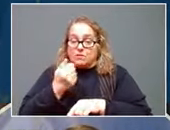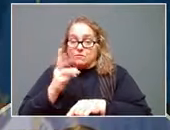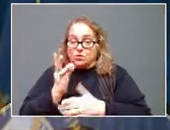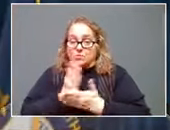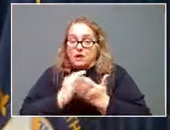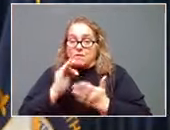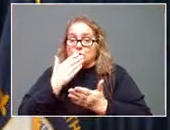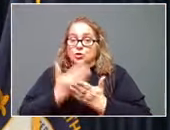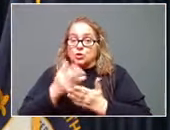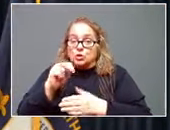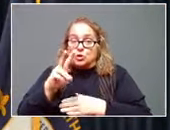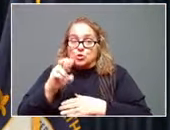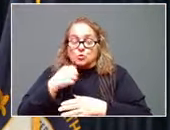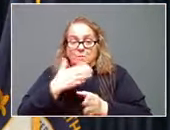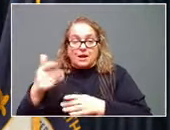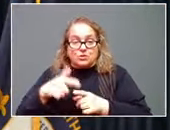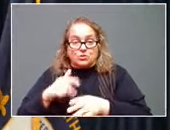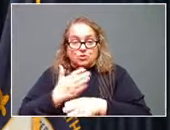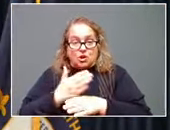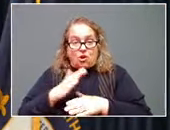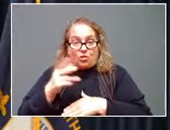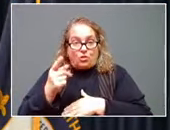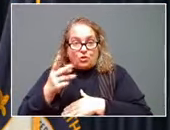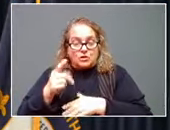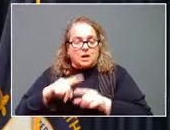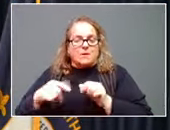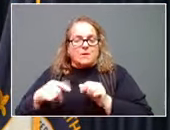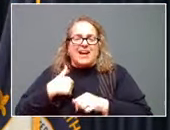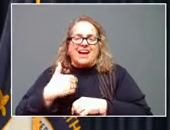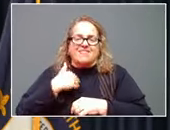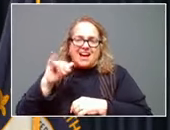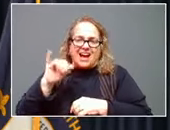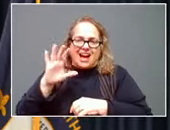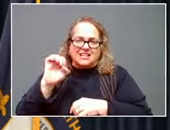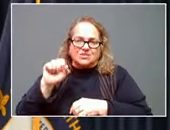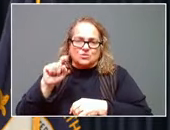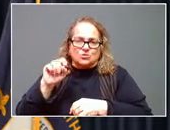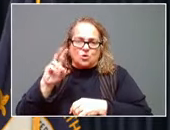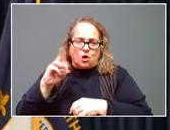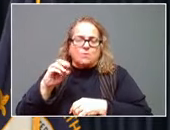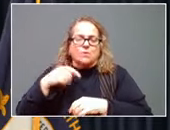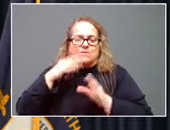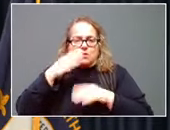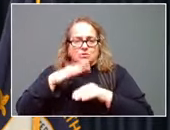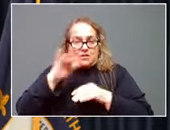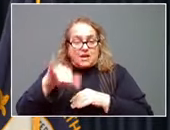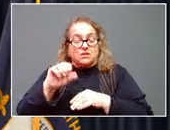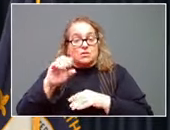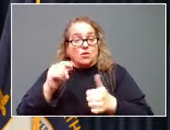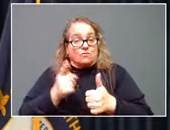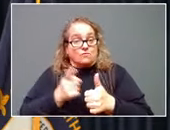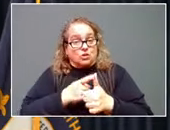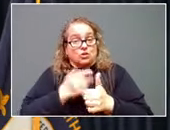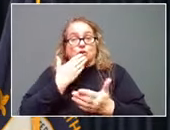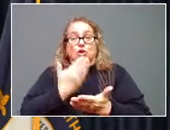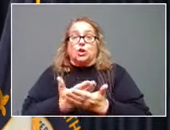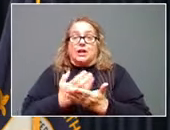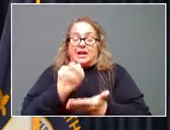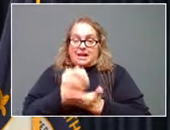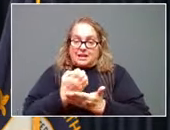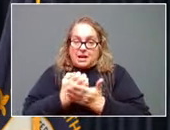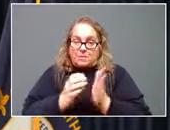share on Thursday, but we had our ice storm and we're focused on that. The first is a good economic development announcement.